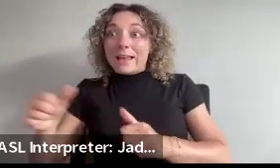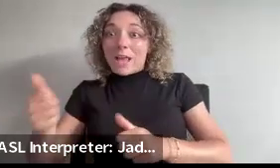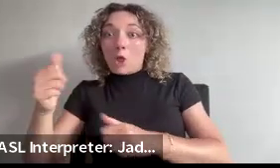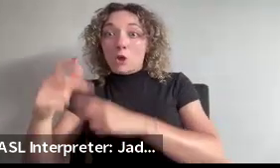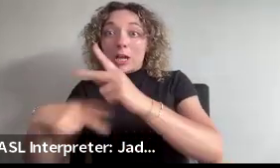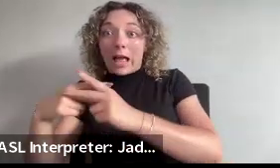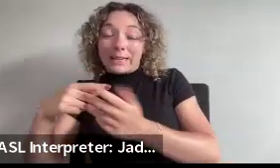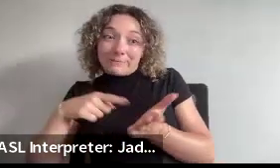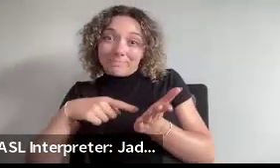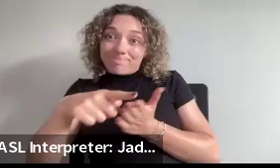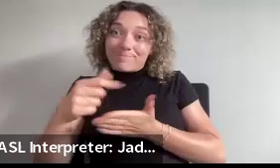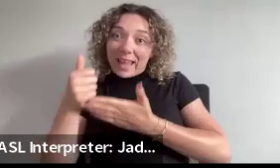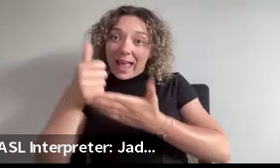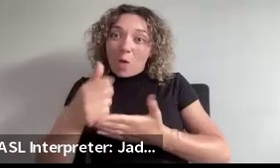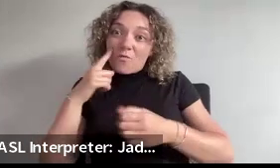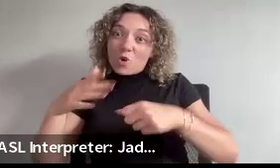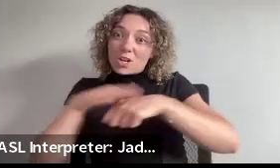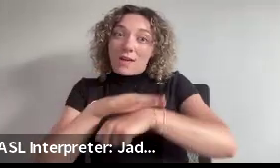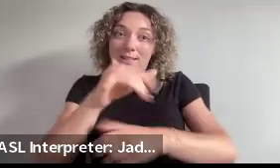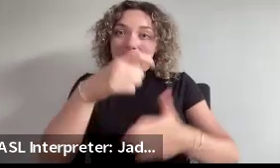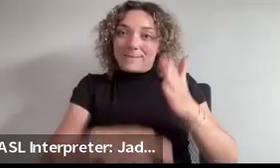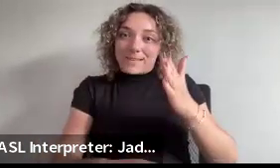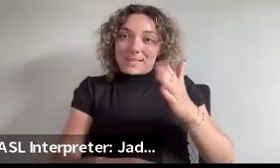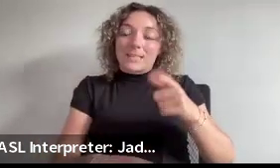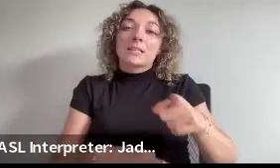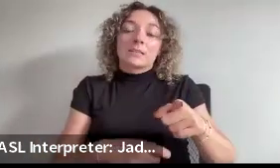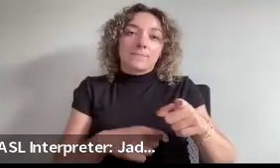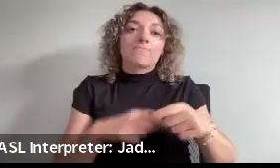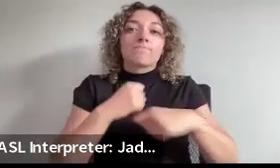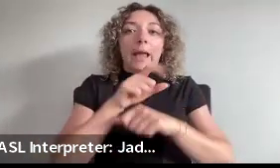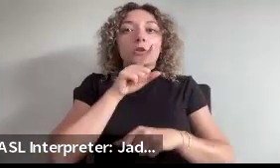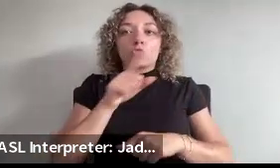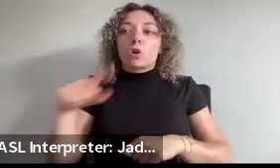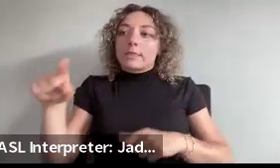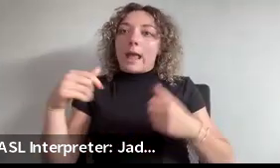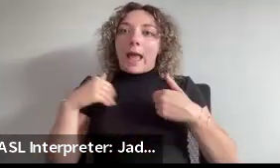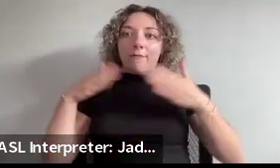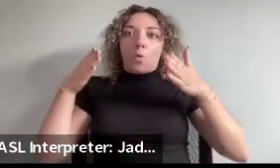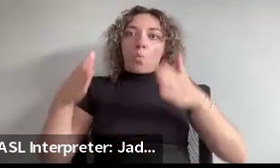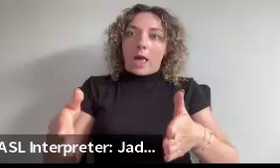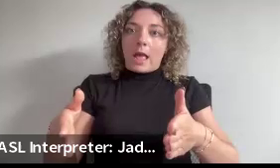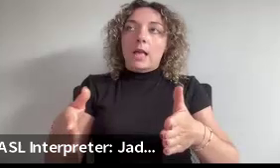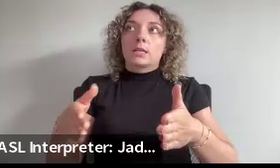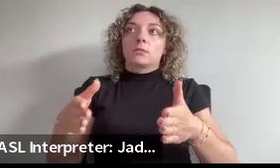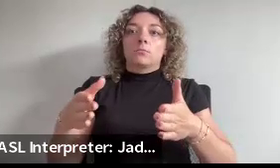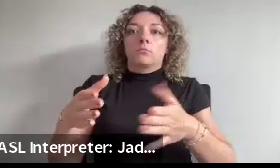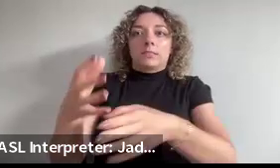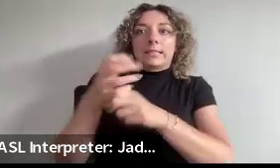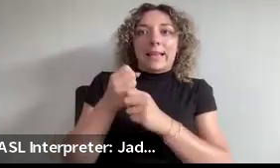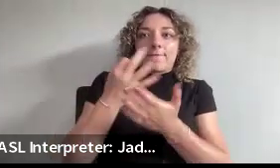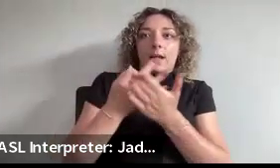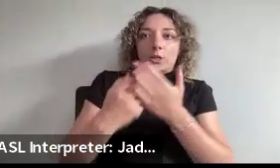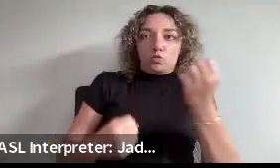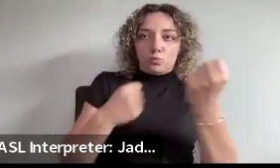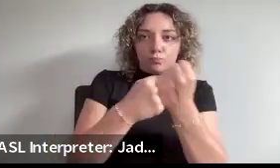would cover this kind of fee to make sure that they have some means to get some financial